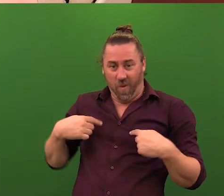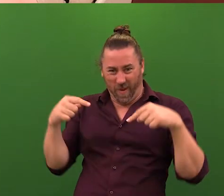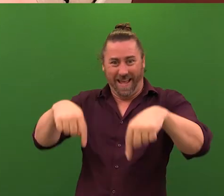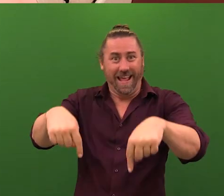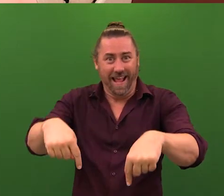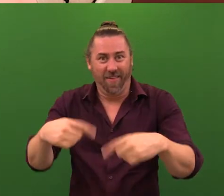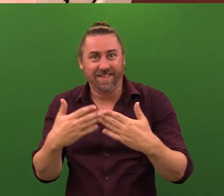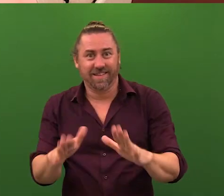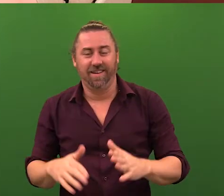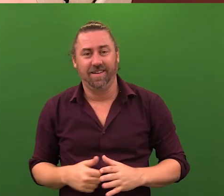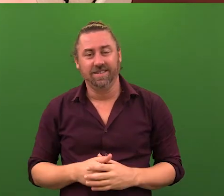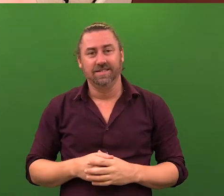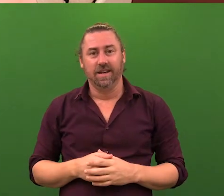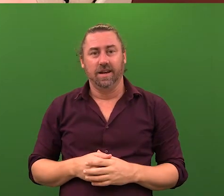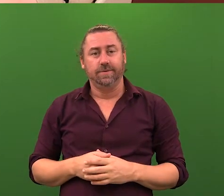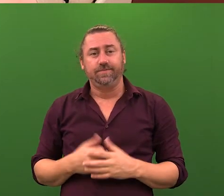audience